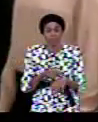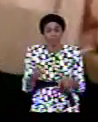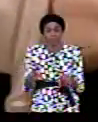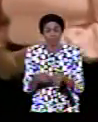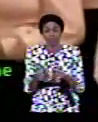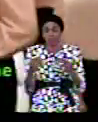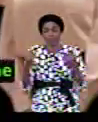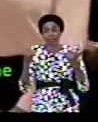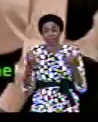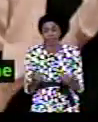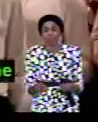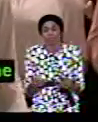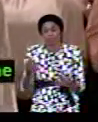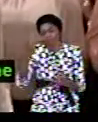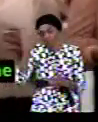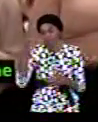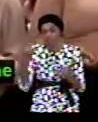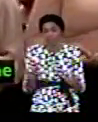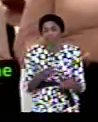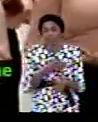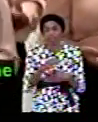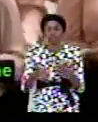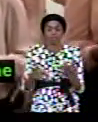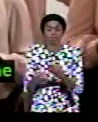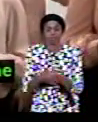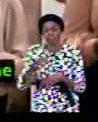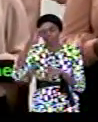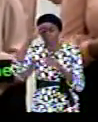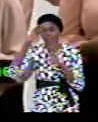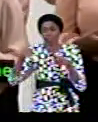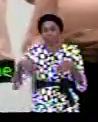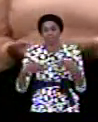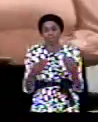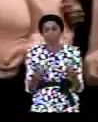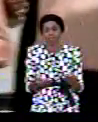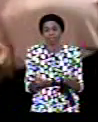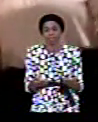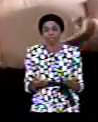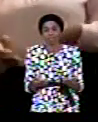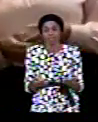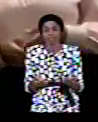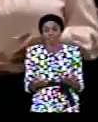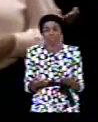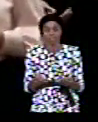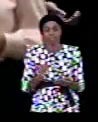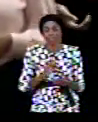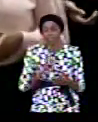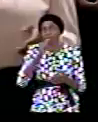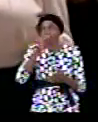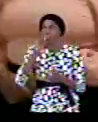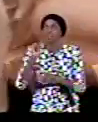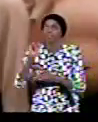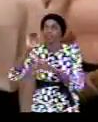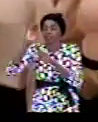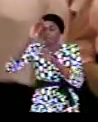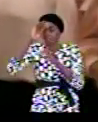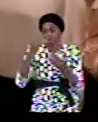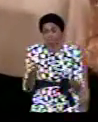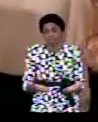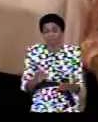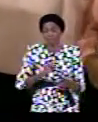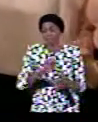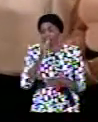as this, from now in all days He gives, I am here, and I